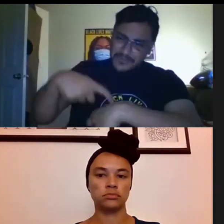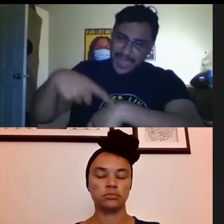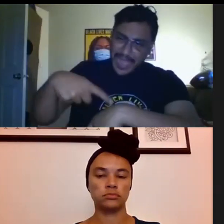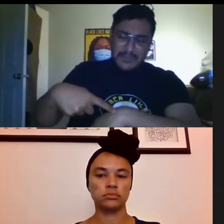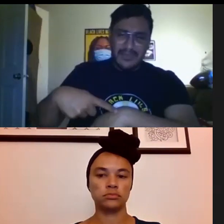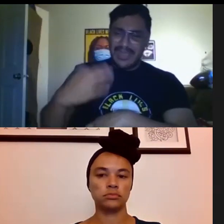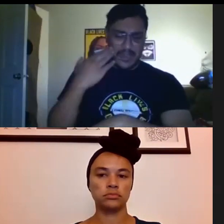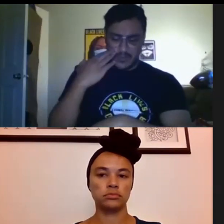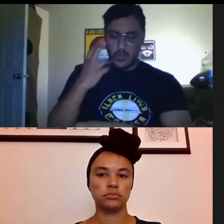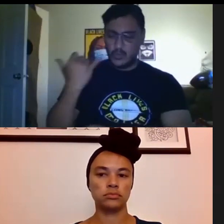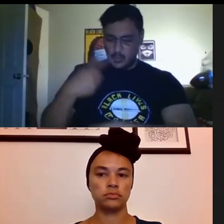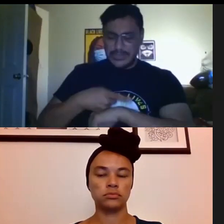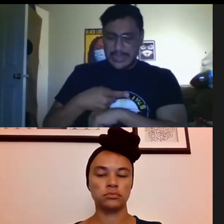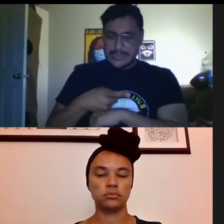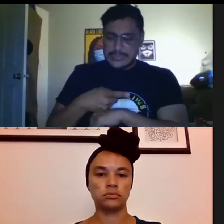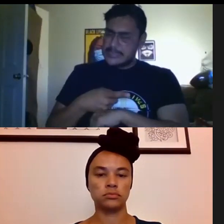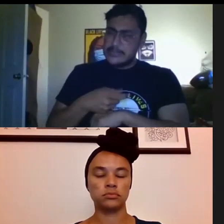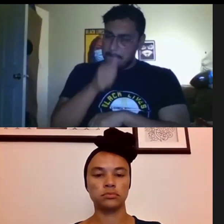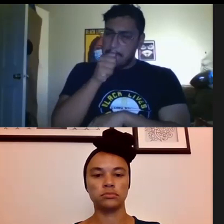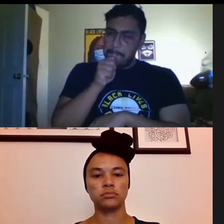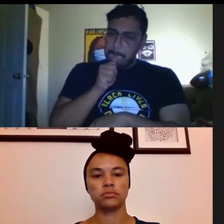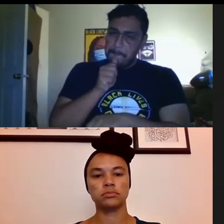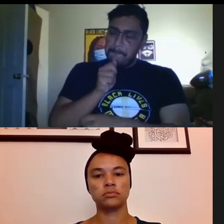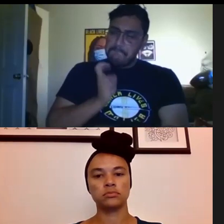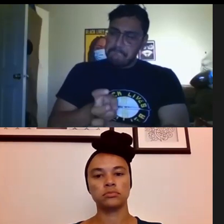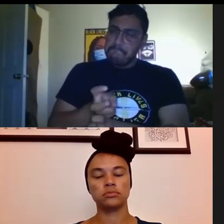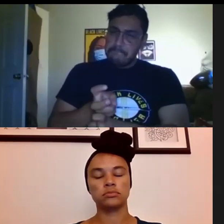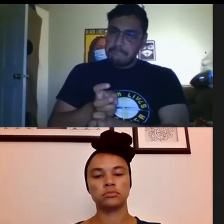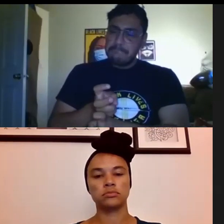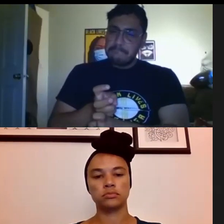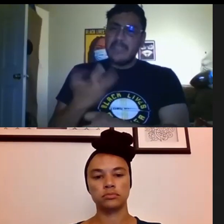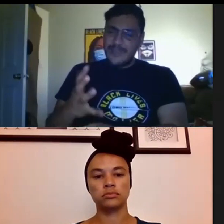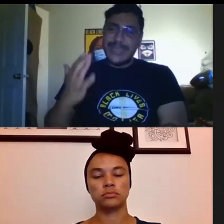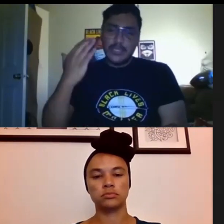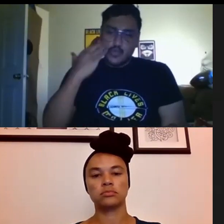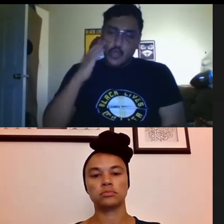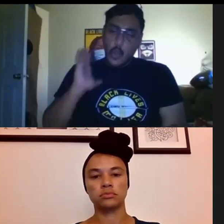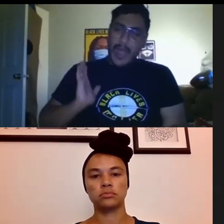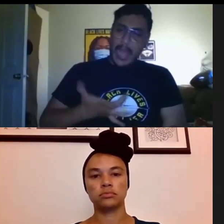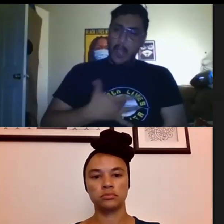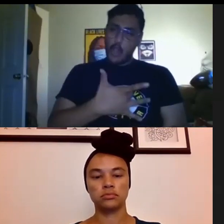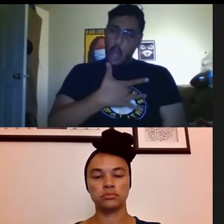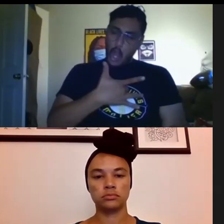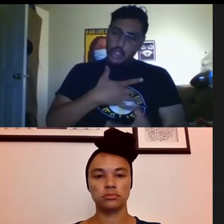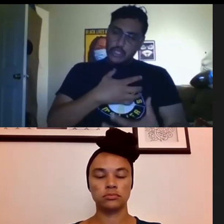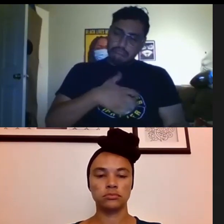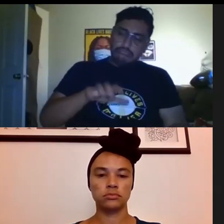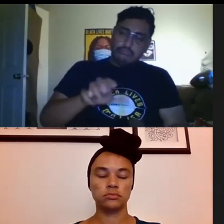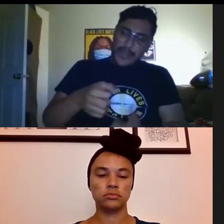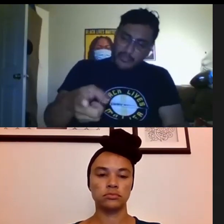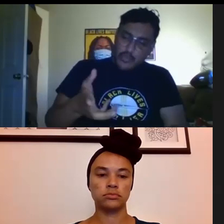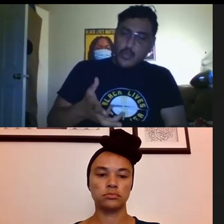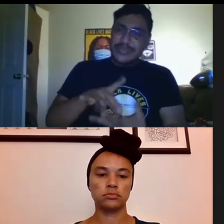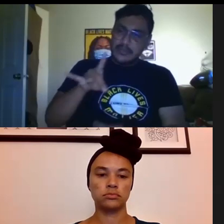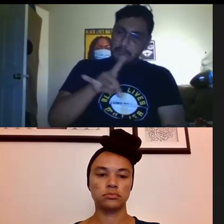difficult day, and know that our hearts are with you, our spirits are with you, and you know, we